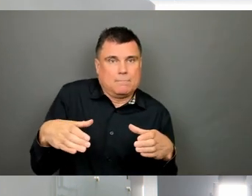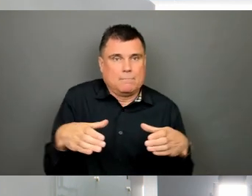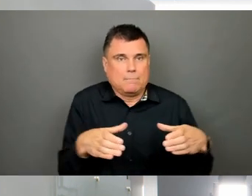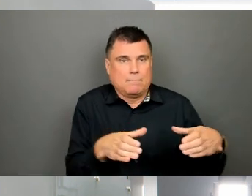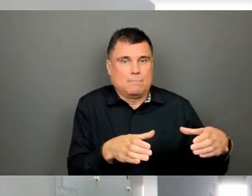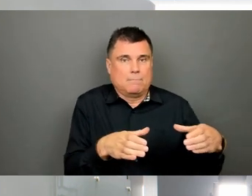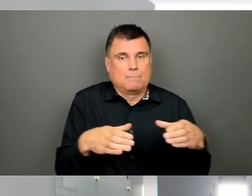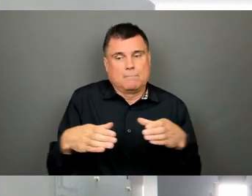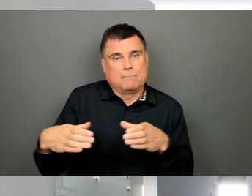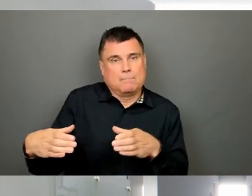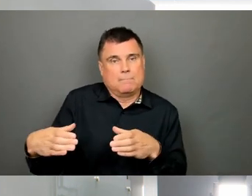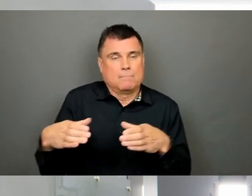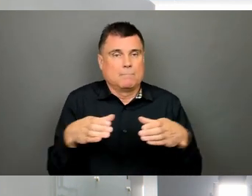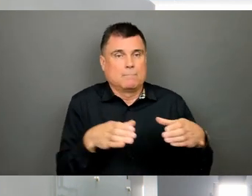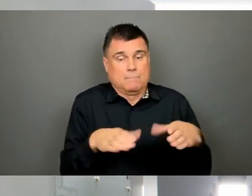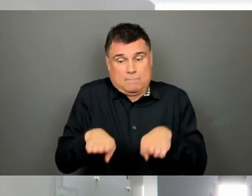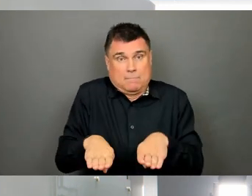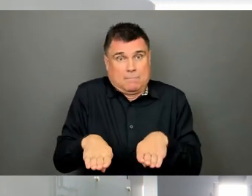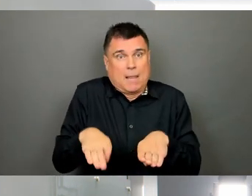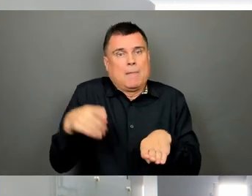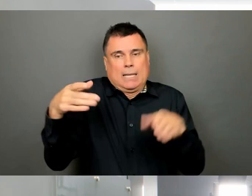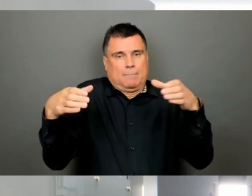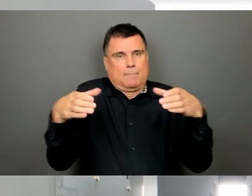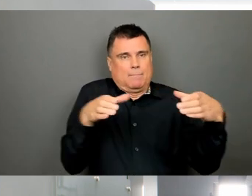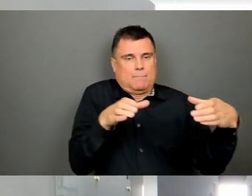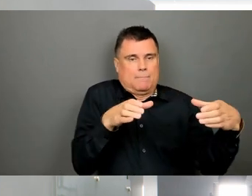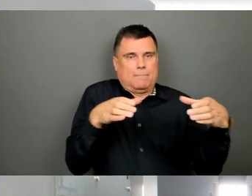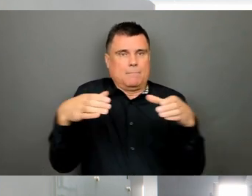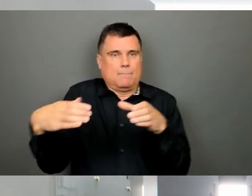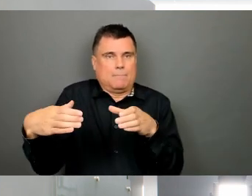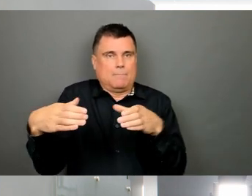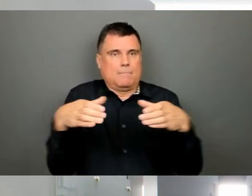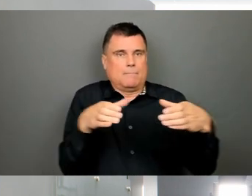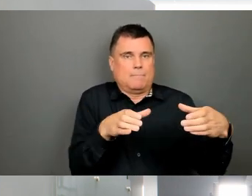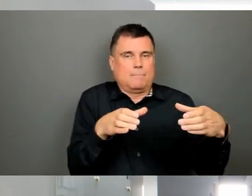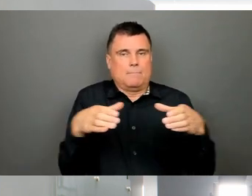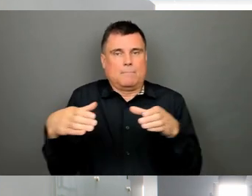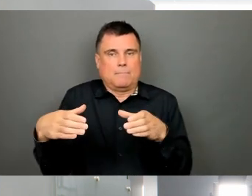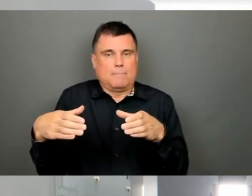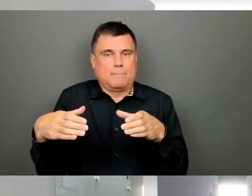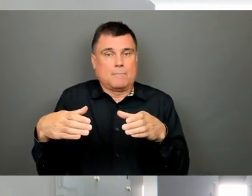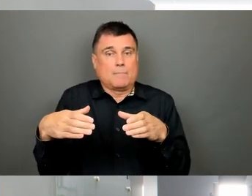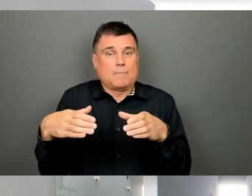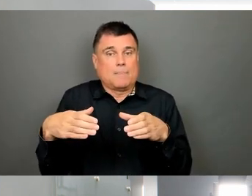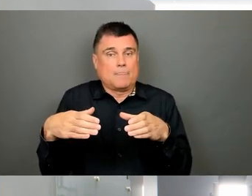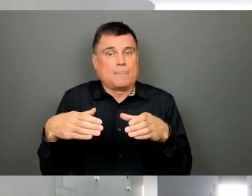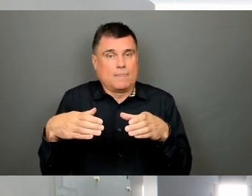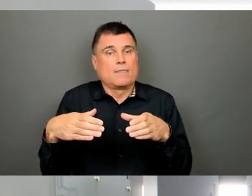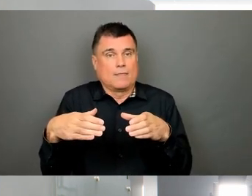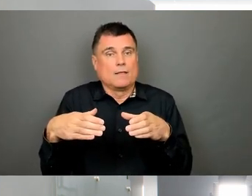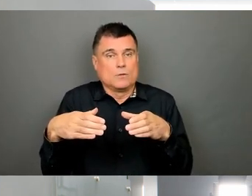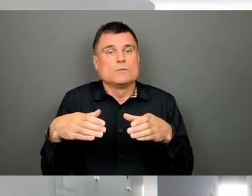my hands are on the left. And then you switch, left, left, left, left. Now that's kind of